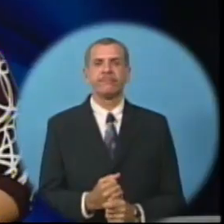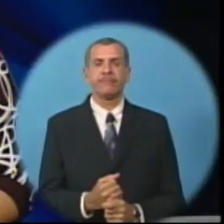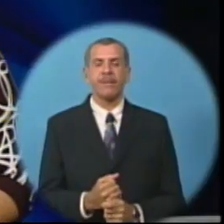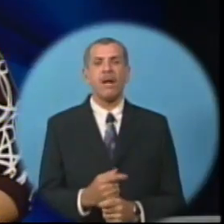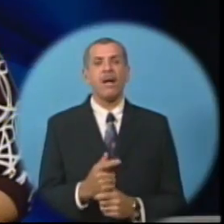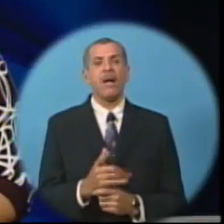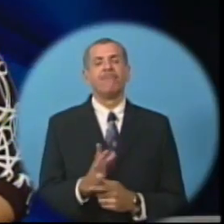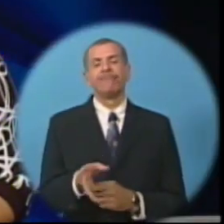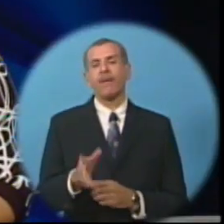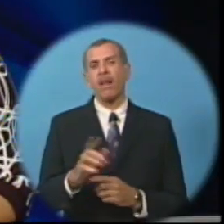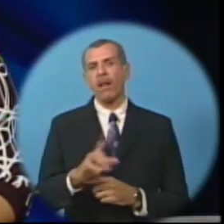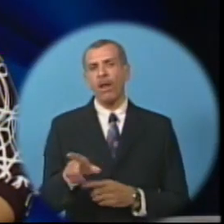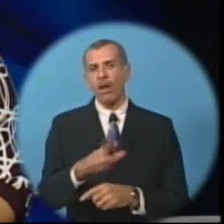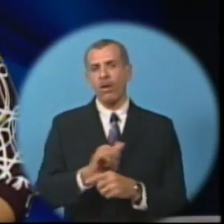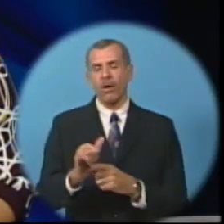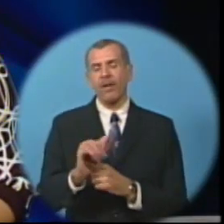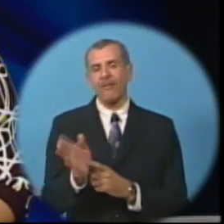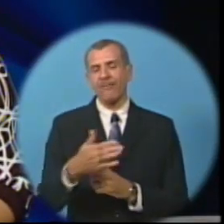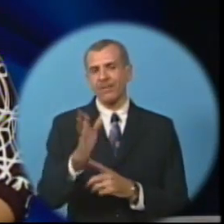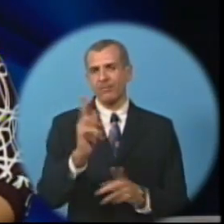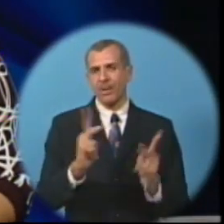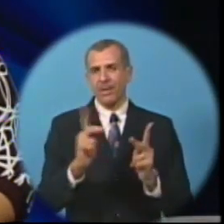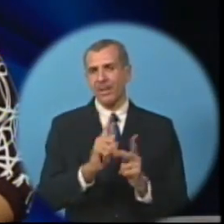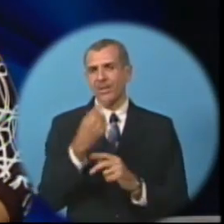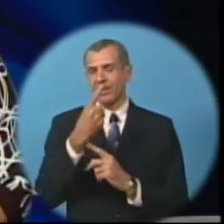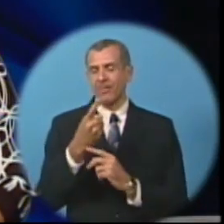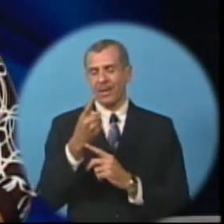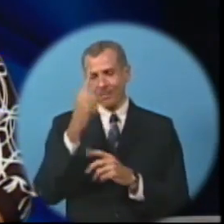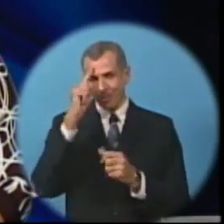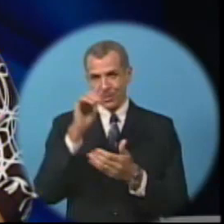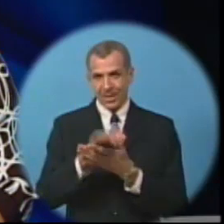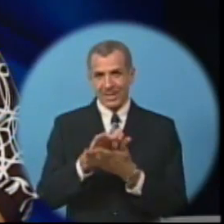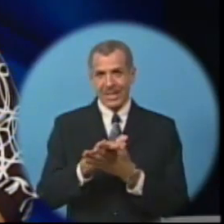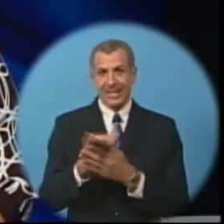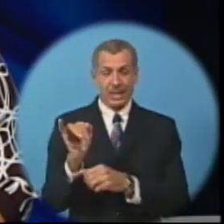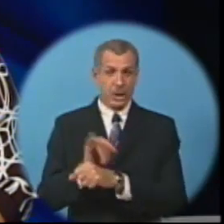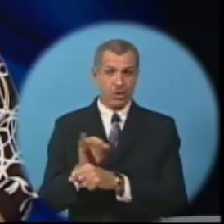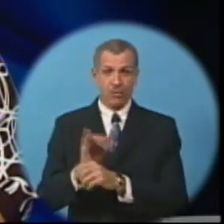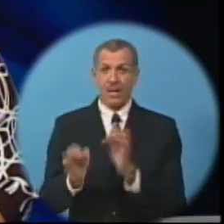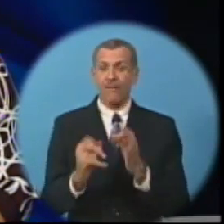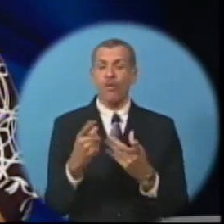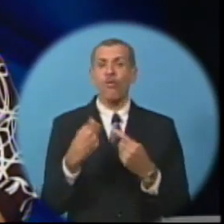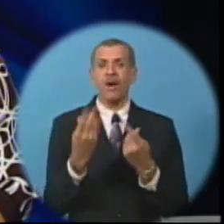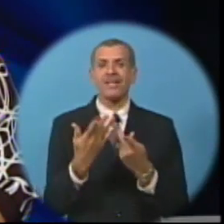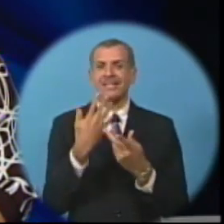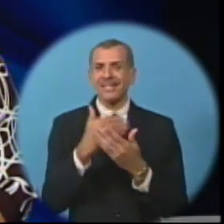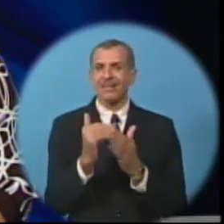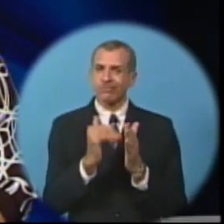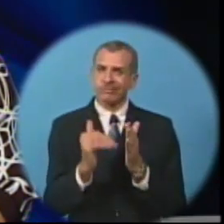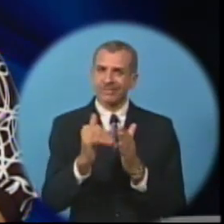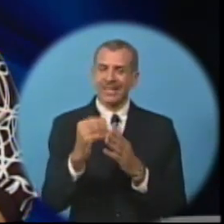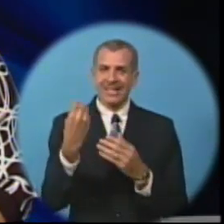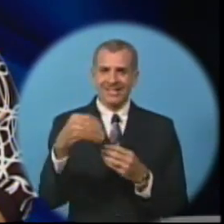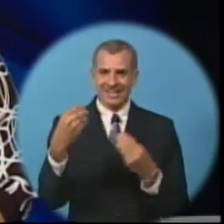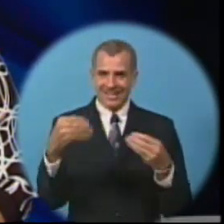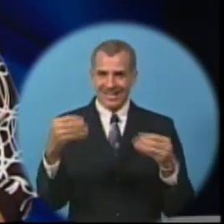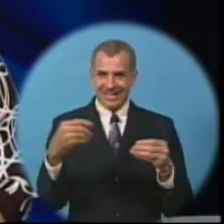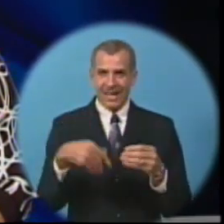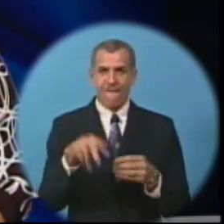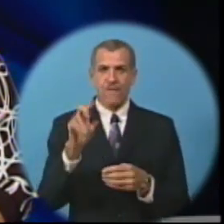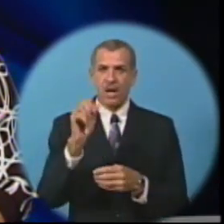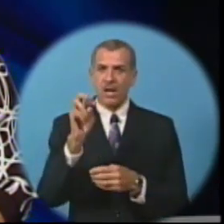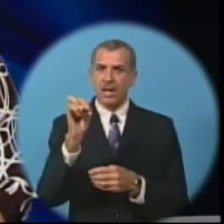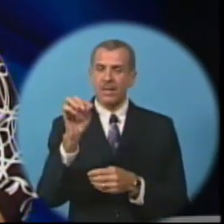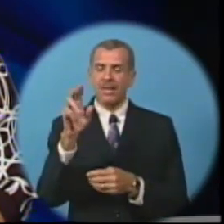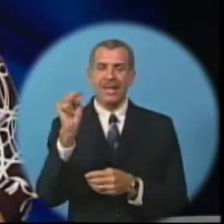Meanwhile, local fish vendors are being told they have to restore confidence in the industry if they want to see an increase in sales. Bruno Nichols,